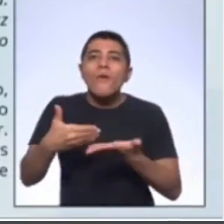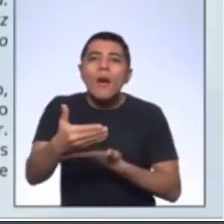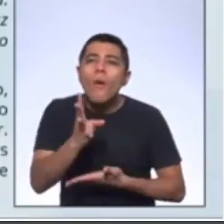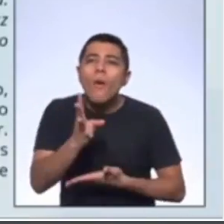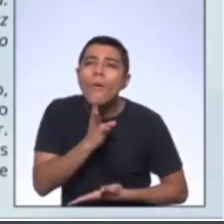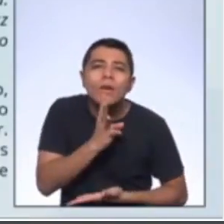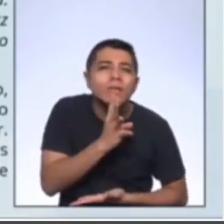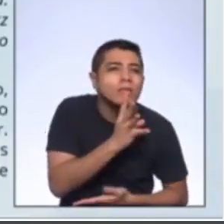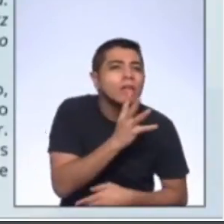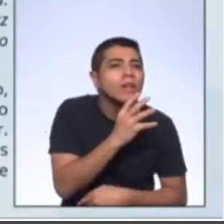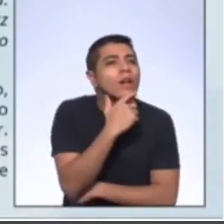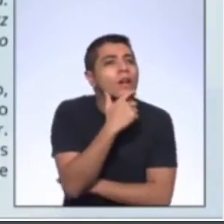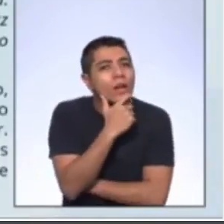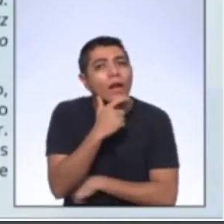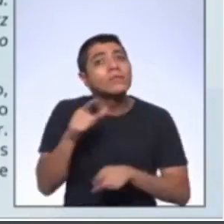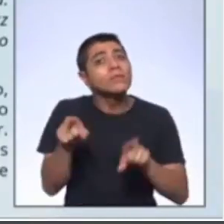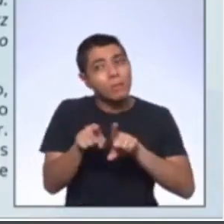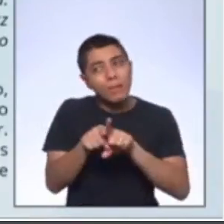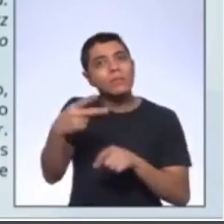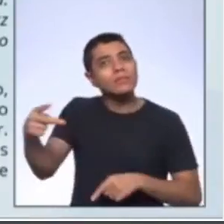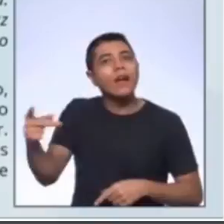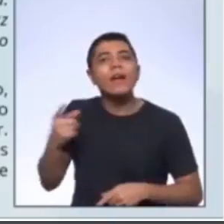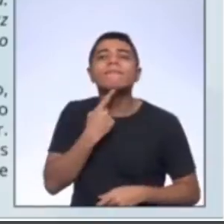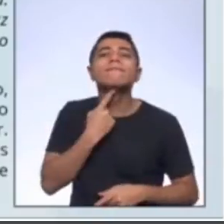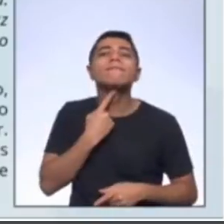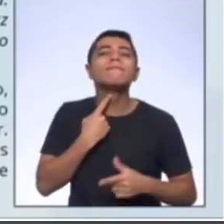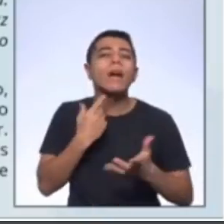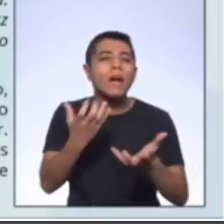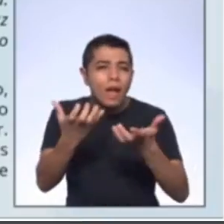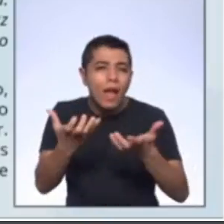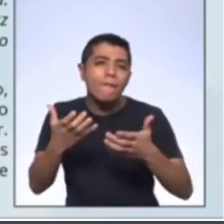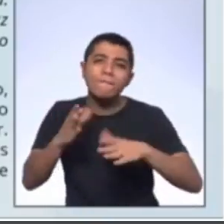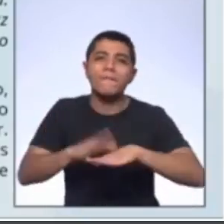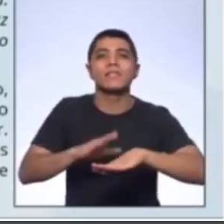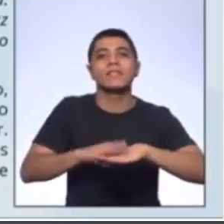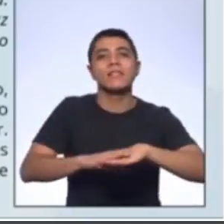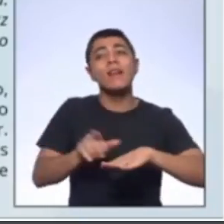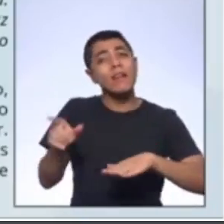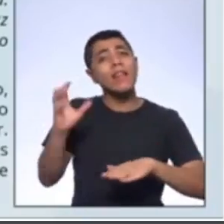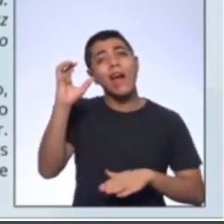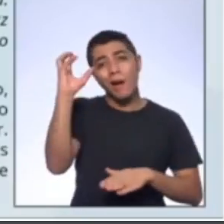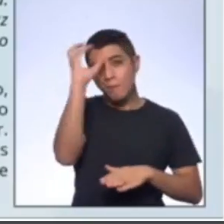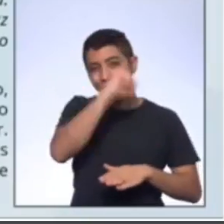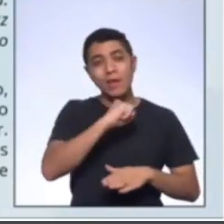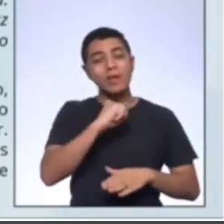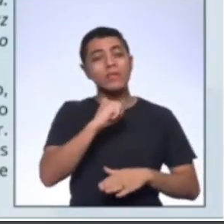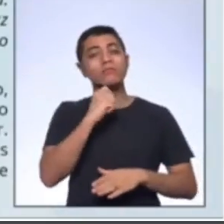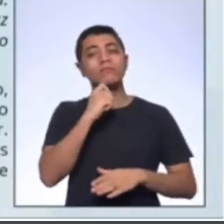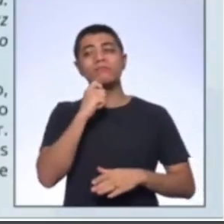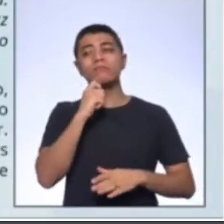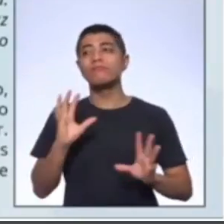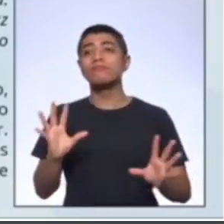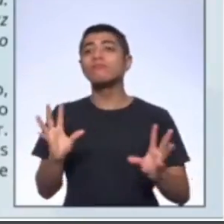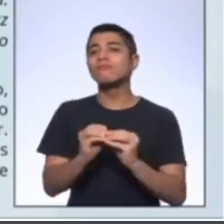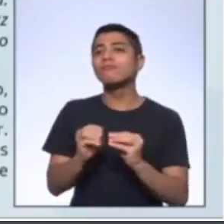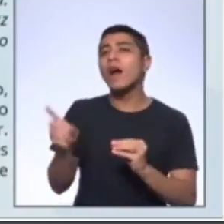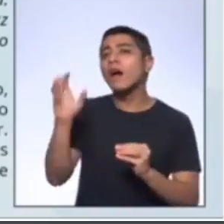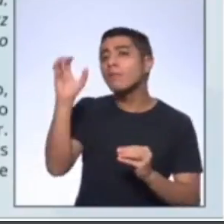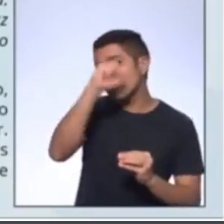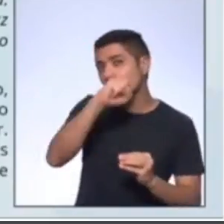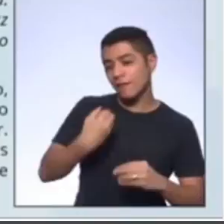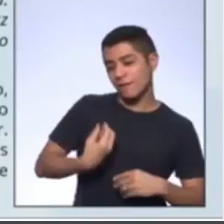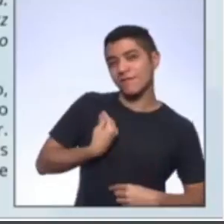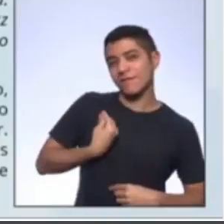mencionar o desejo de realizar aprenderam em resumo uma nova forma de viver sempre foram